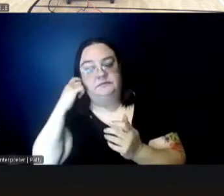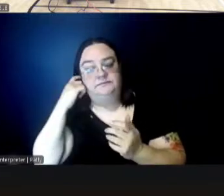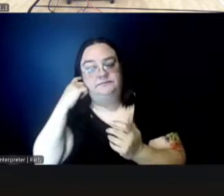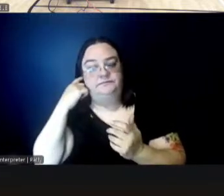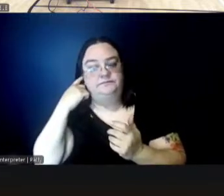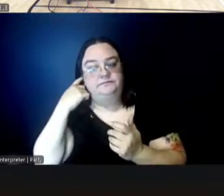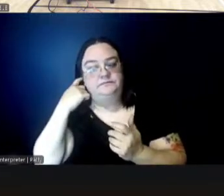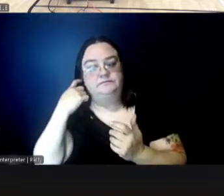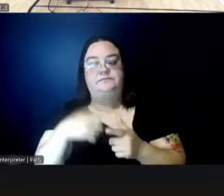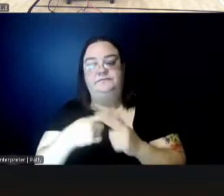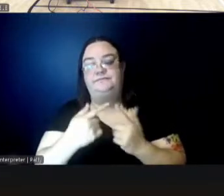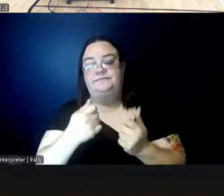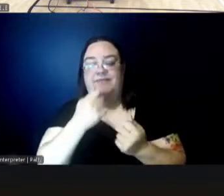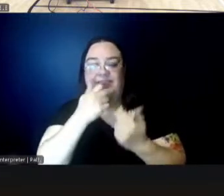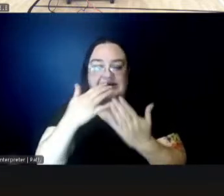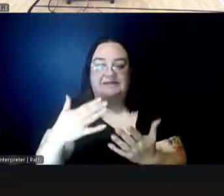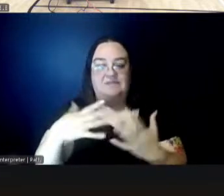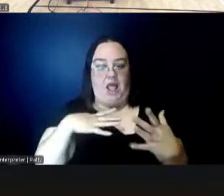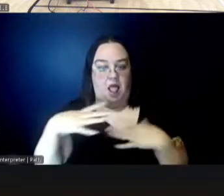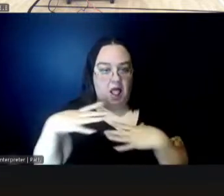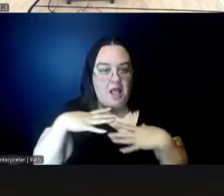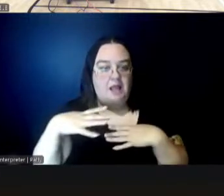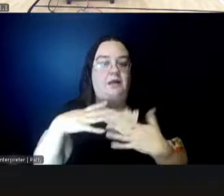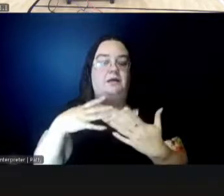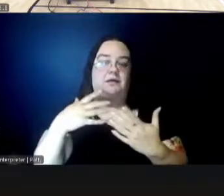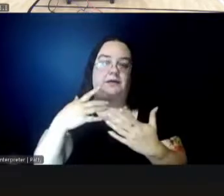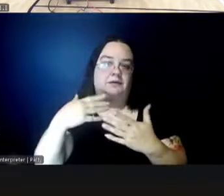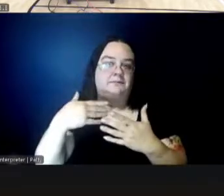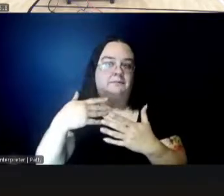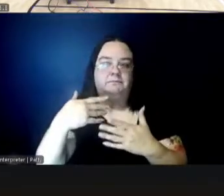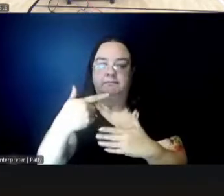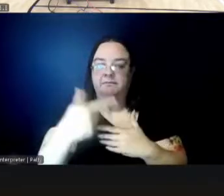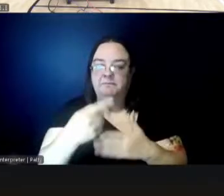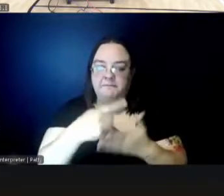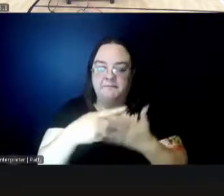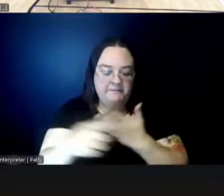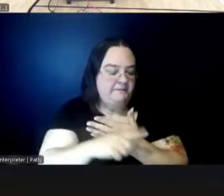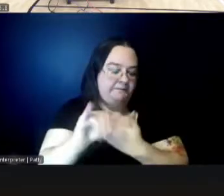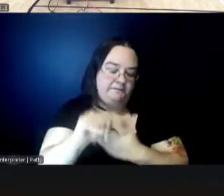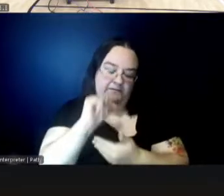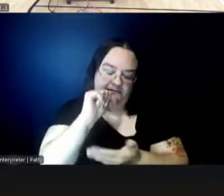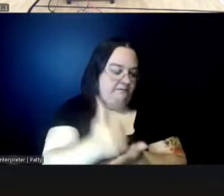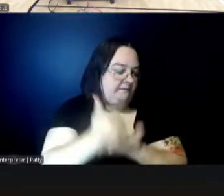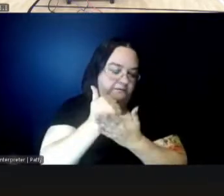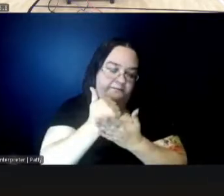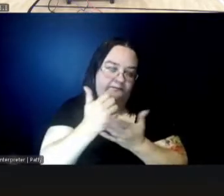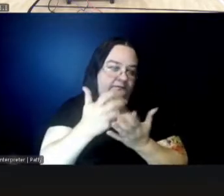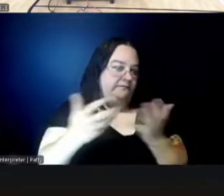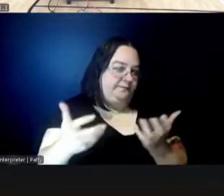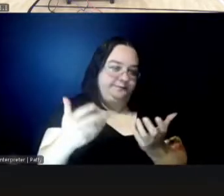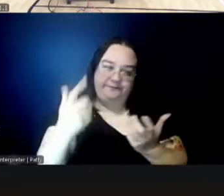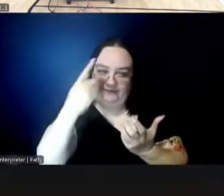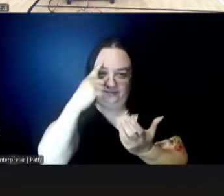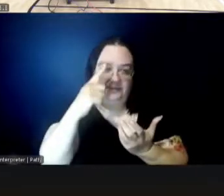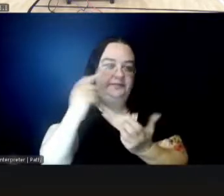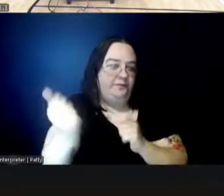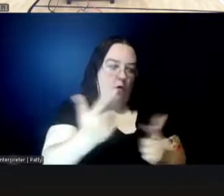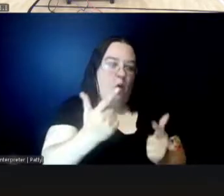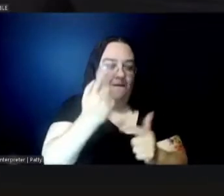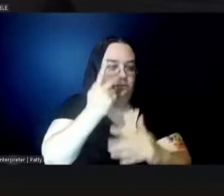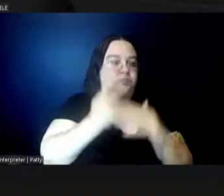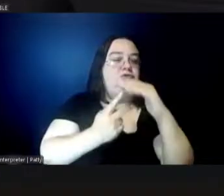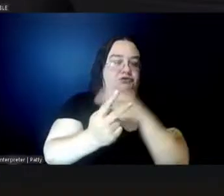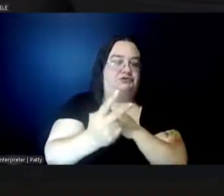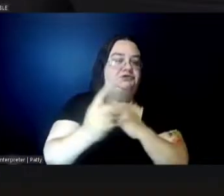is a couple days there into next week, which isn't helping as I think everybody predicted when I first